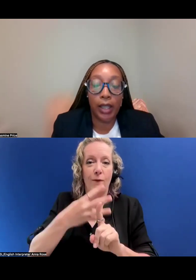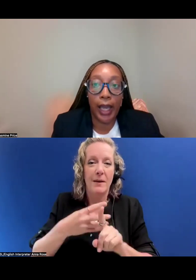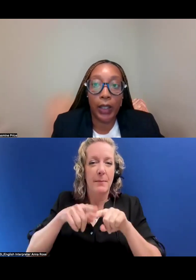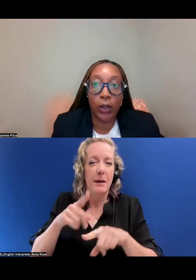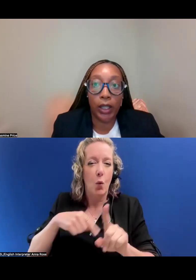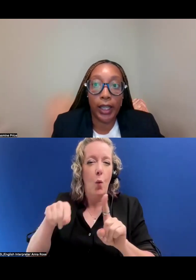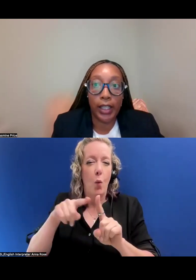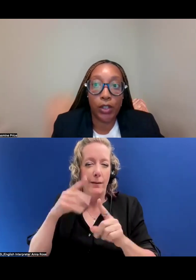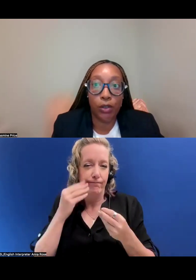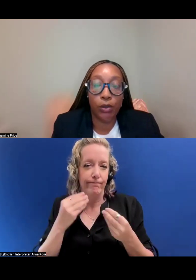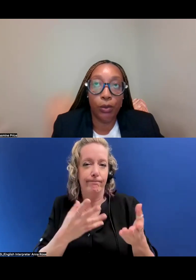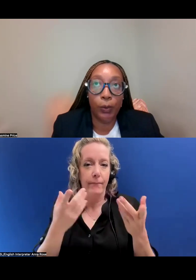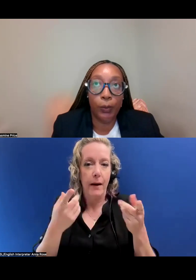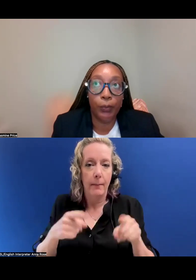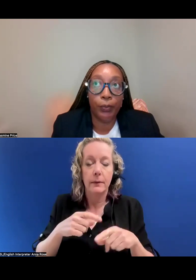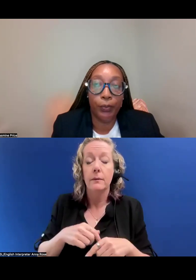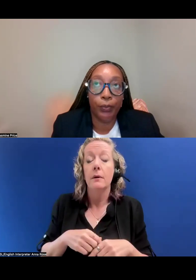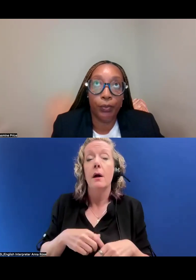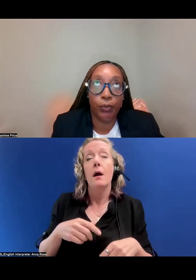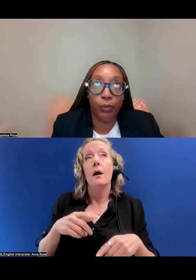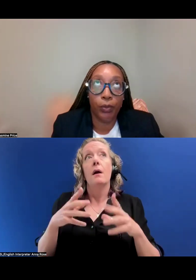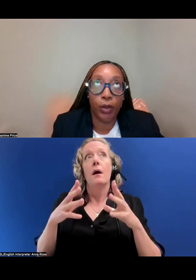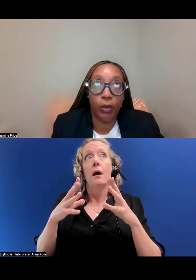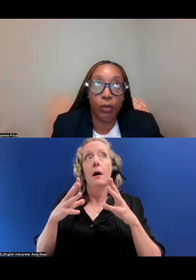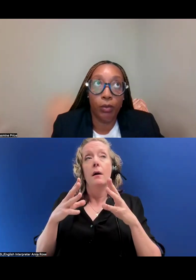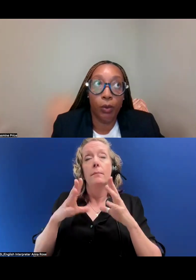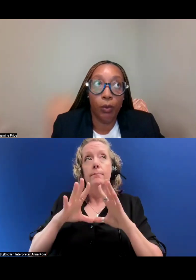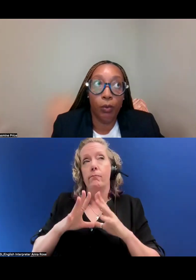think that looking into